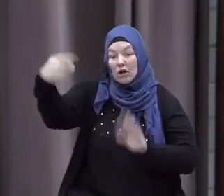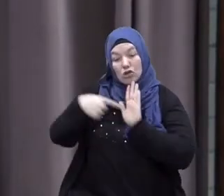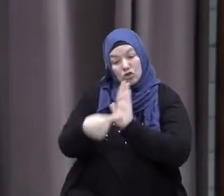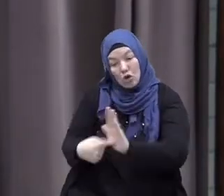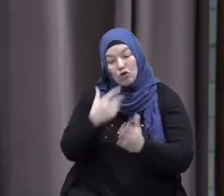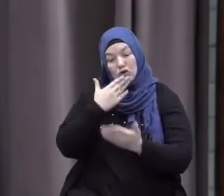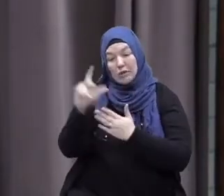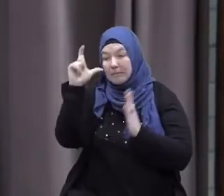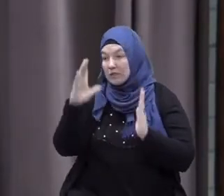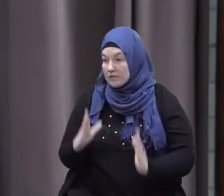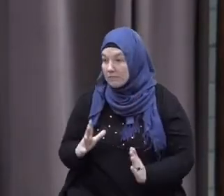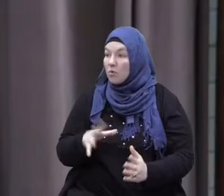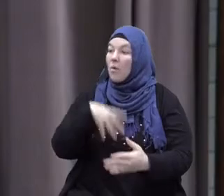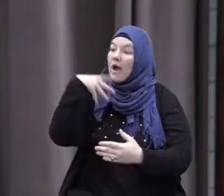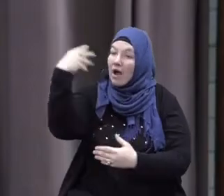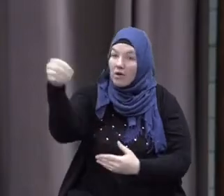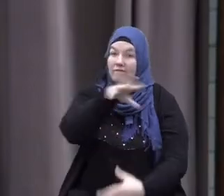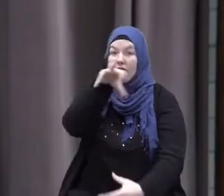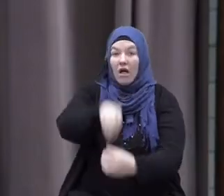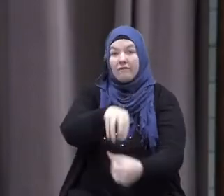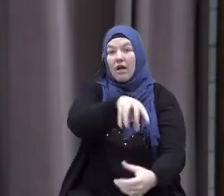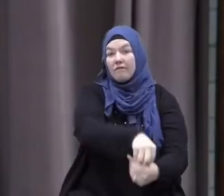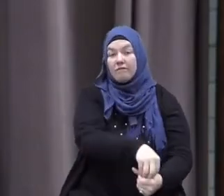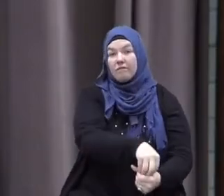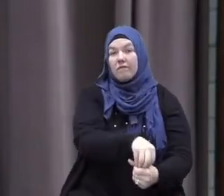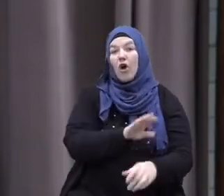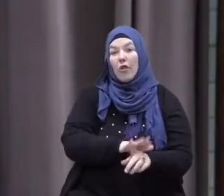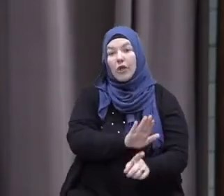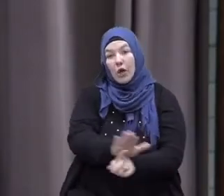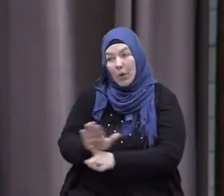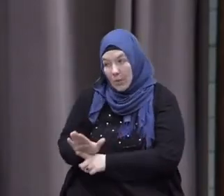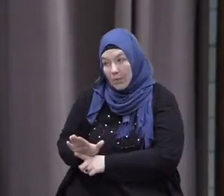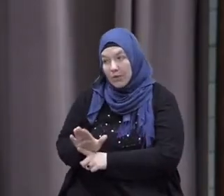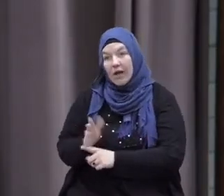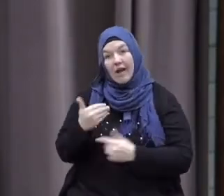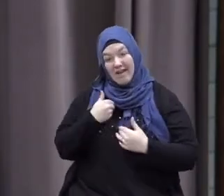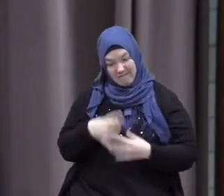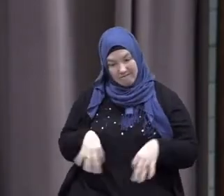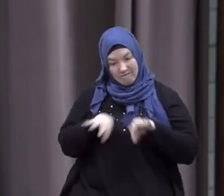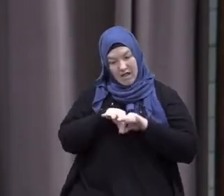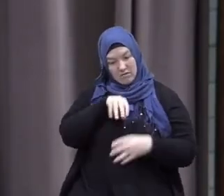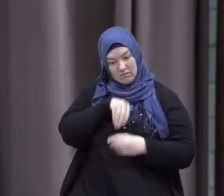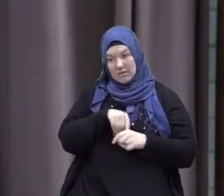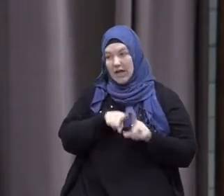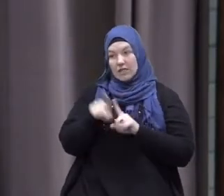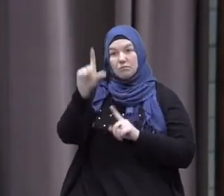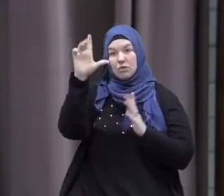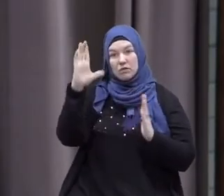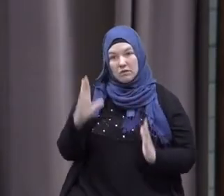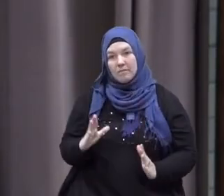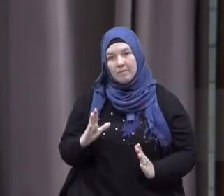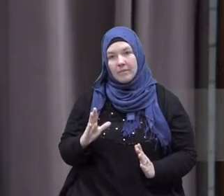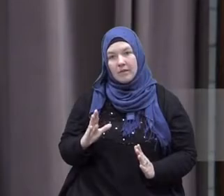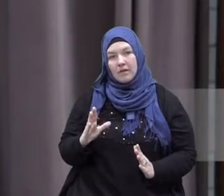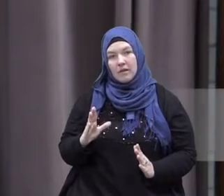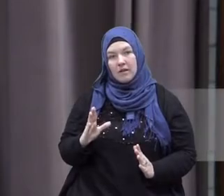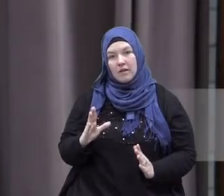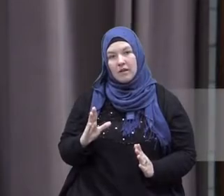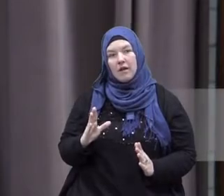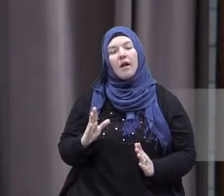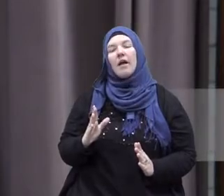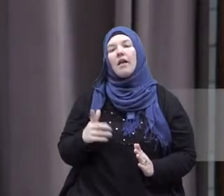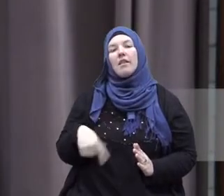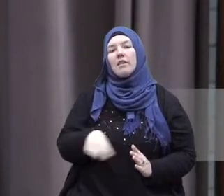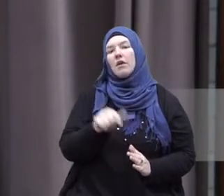and involve in the society on their own principles as Muslims, they will engage, but on